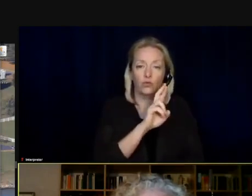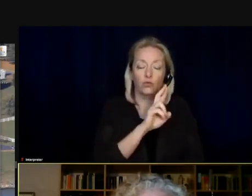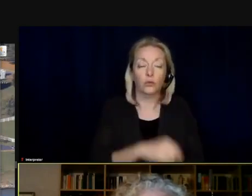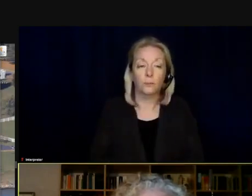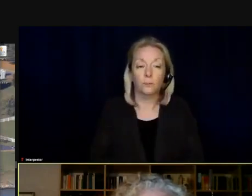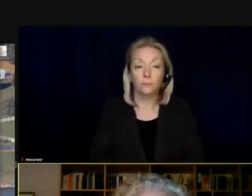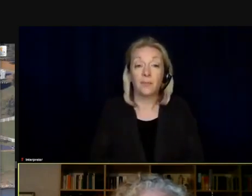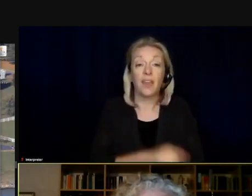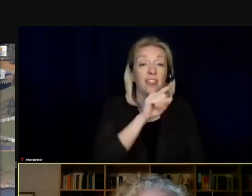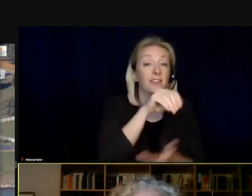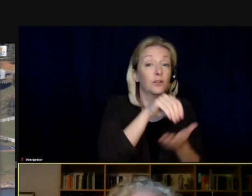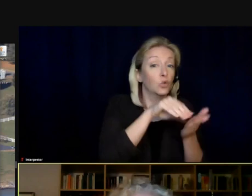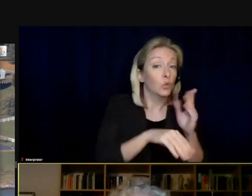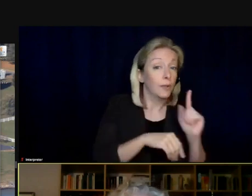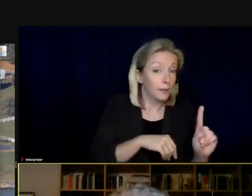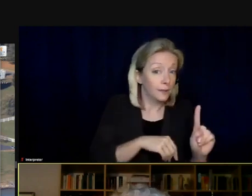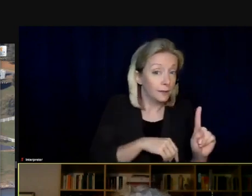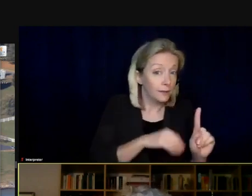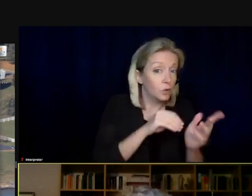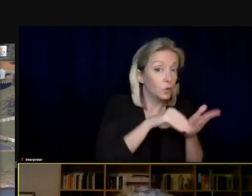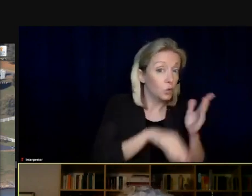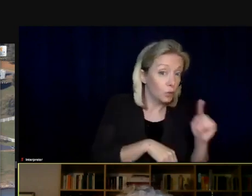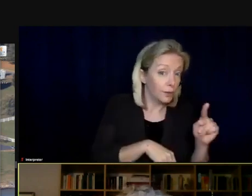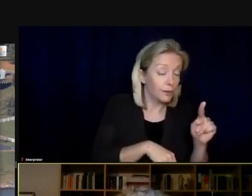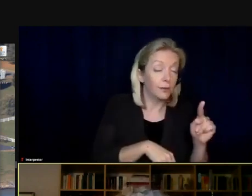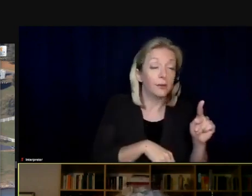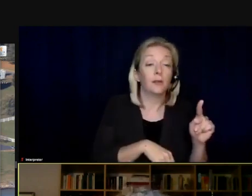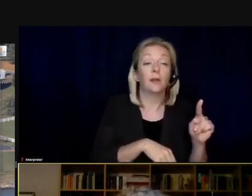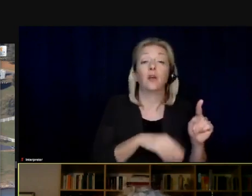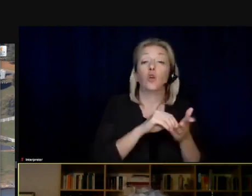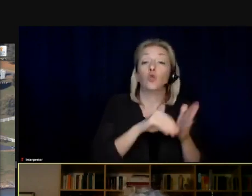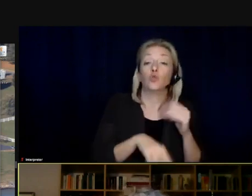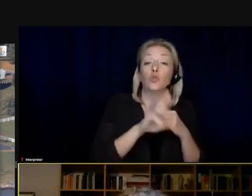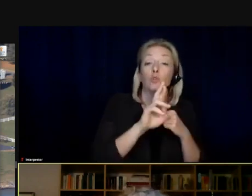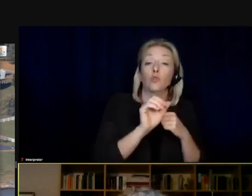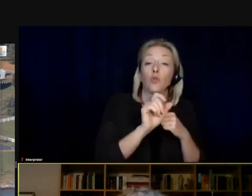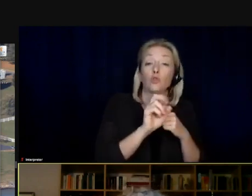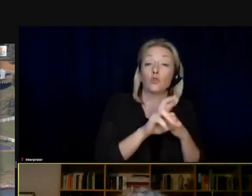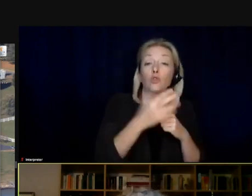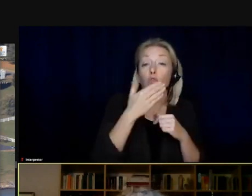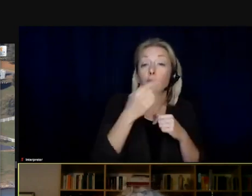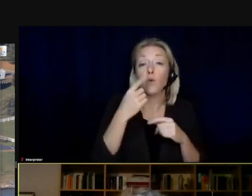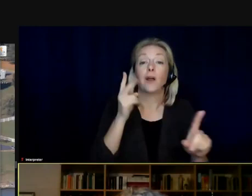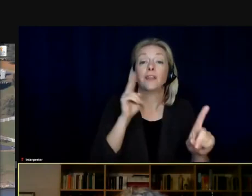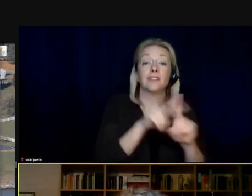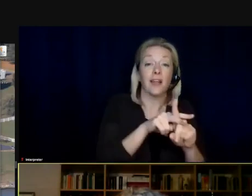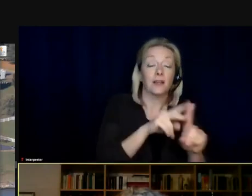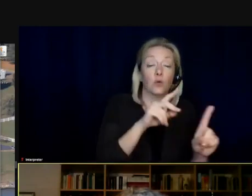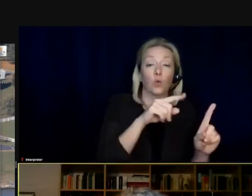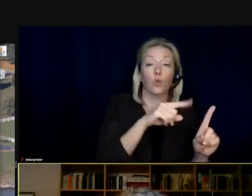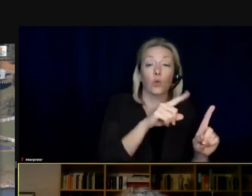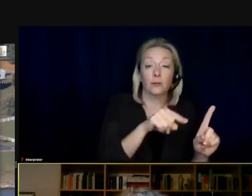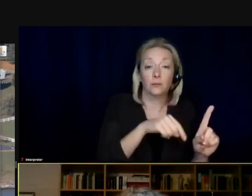the student roster. With the student roster, this helps you assign quizzes to